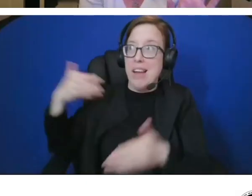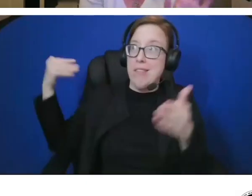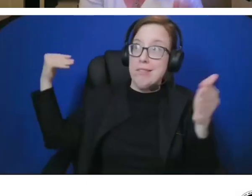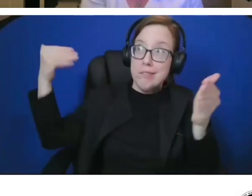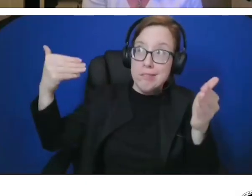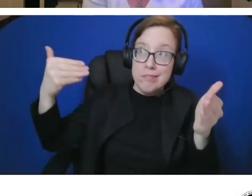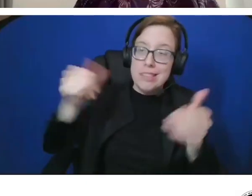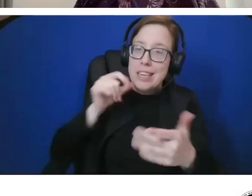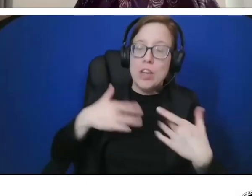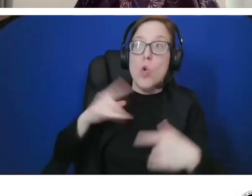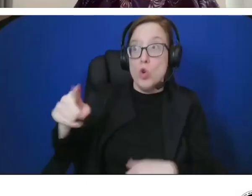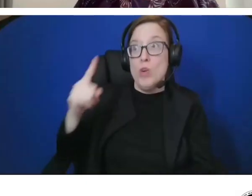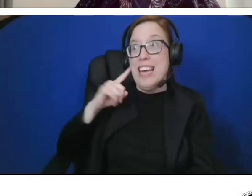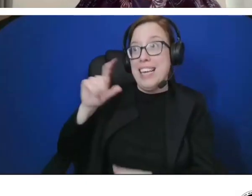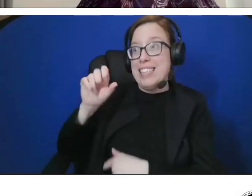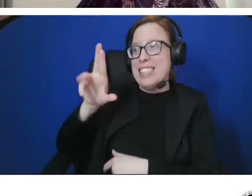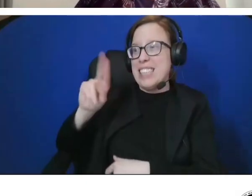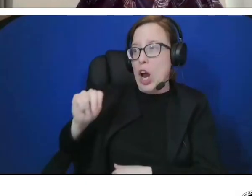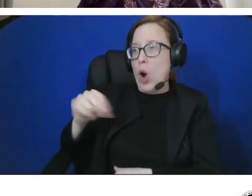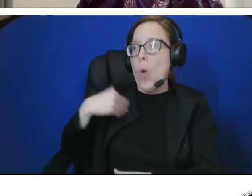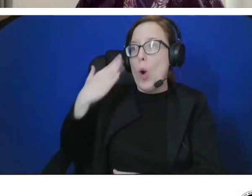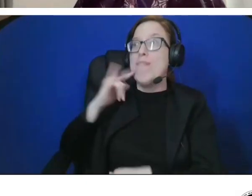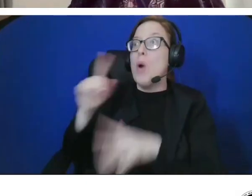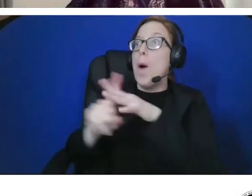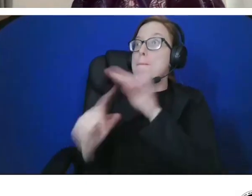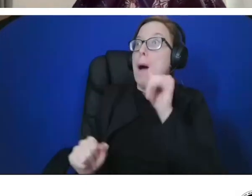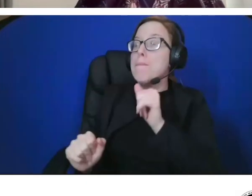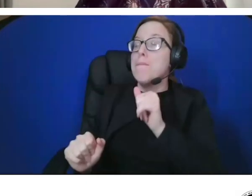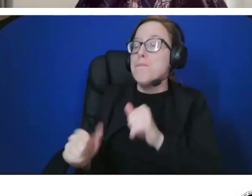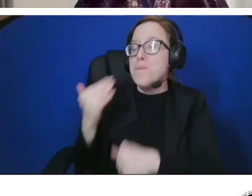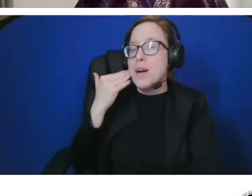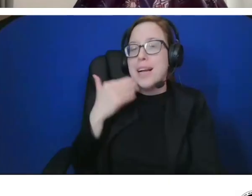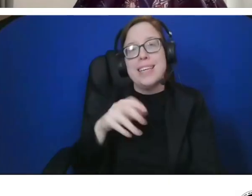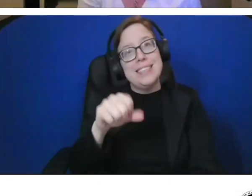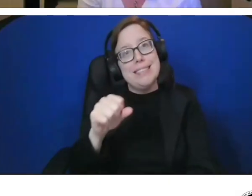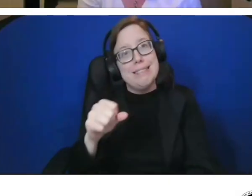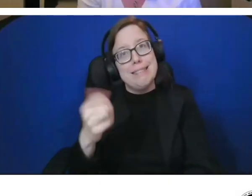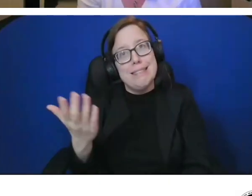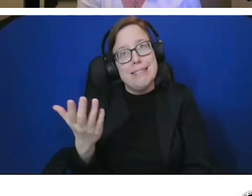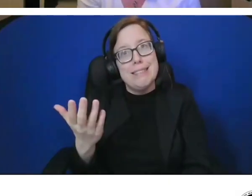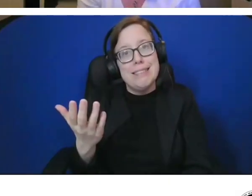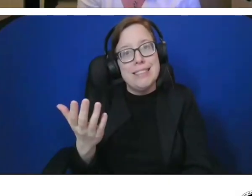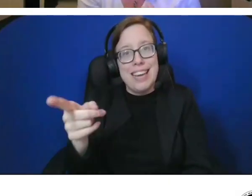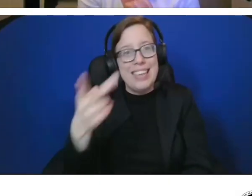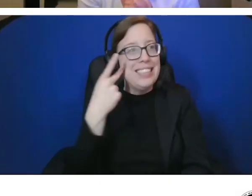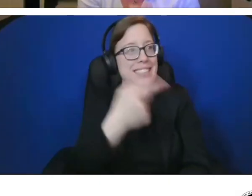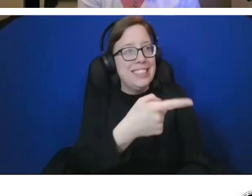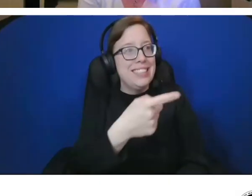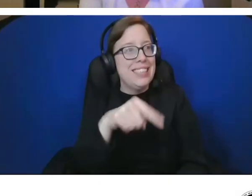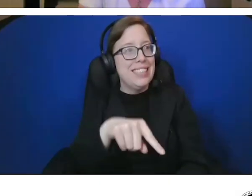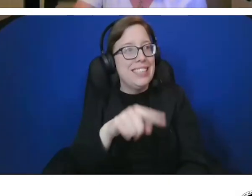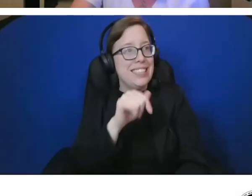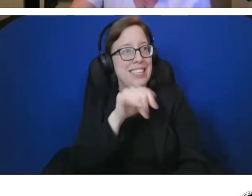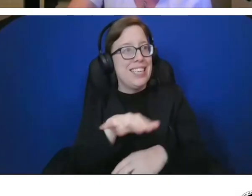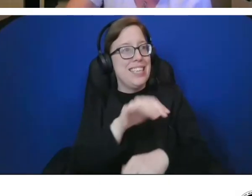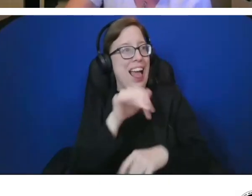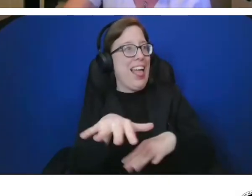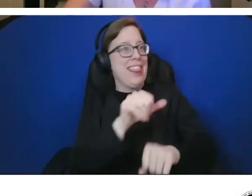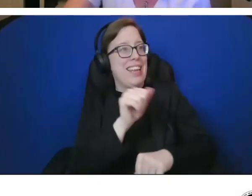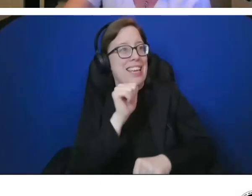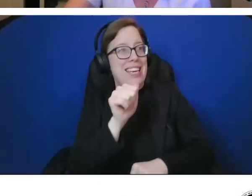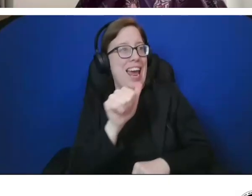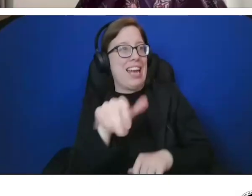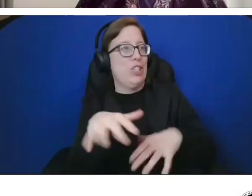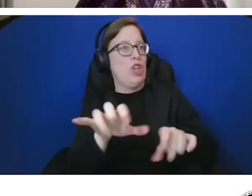to be concerned yet. Yeah, when you hear the siren, we'll know if you disappear then. Yeah, and Magdalena is saying, not a chance. This is so interesting.